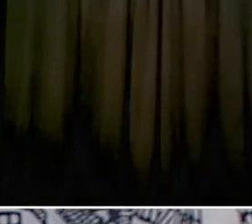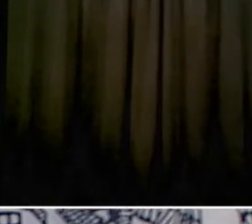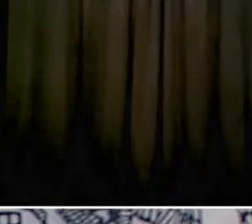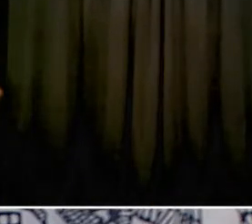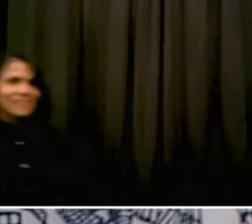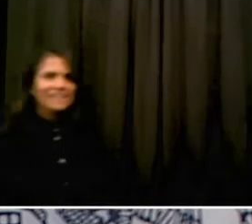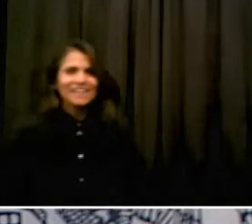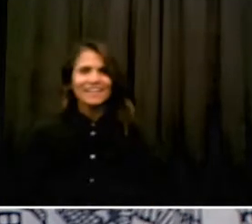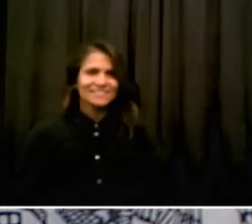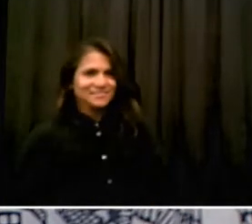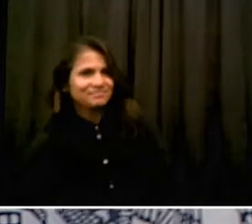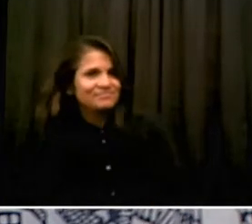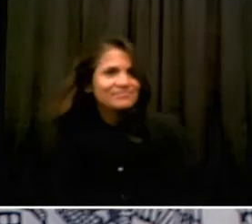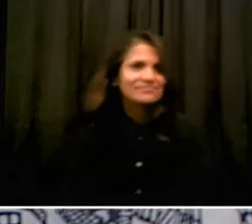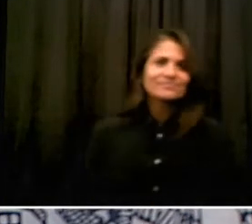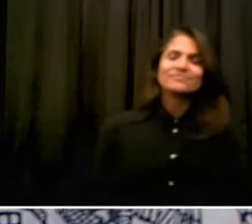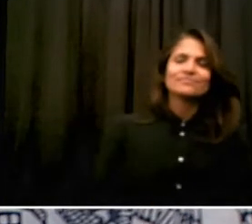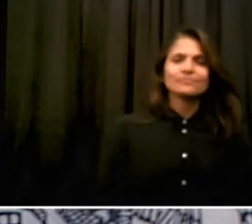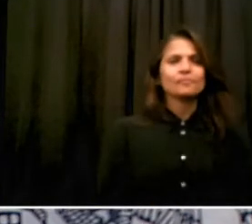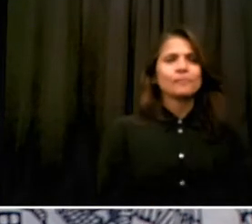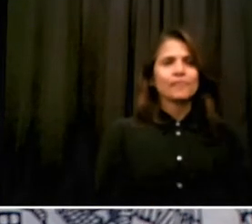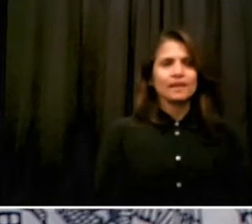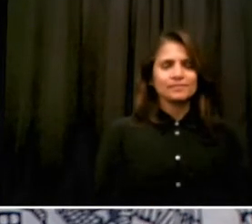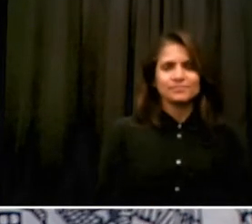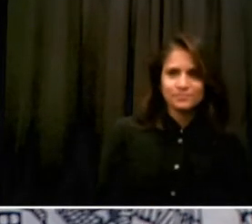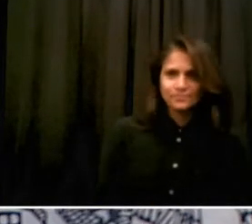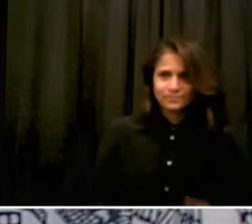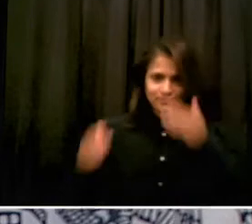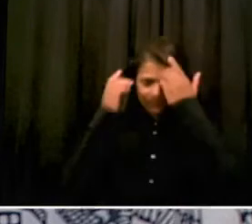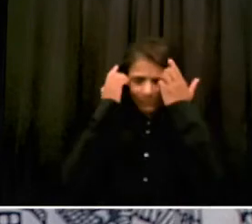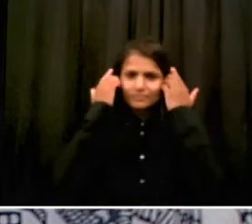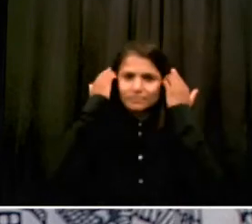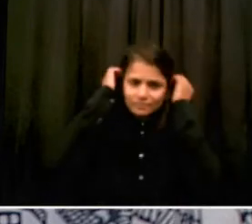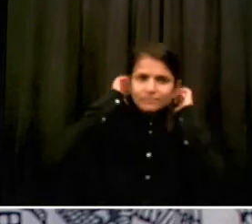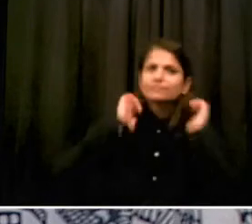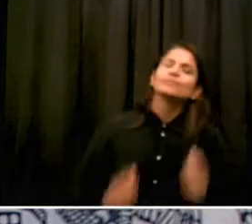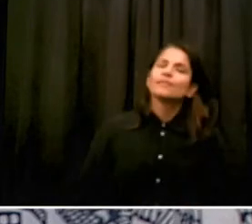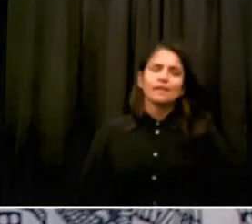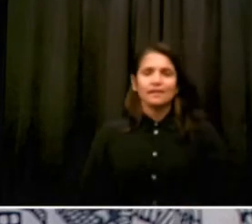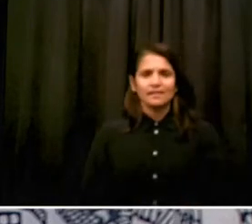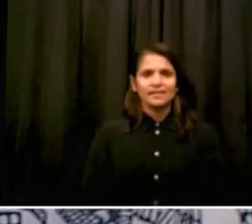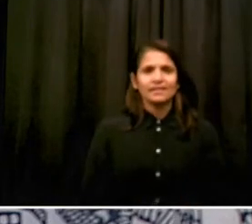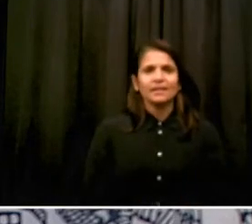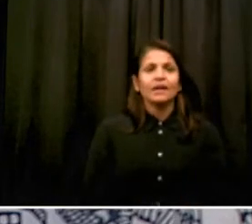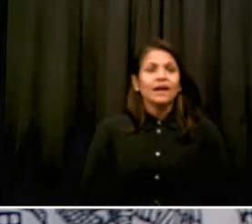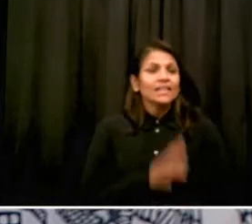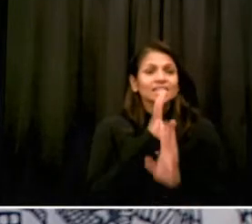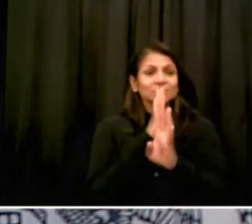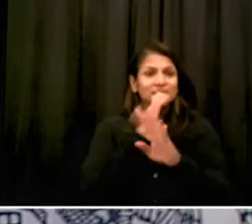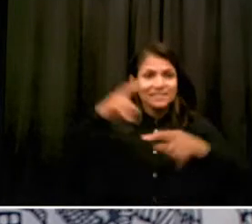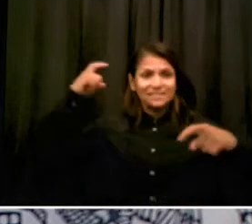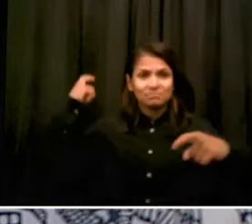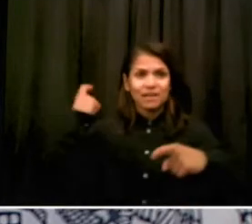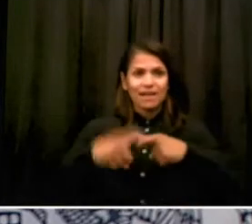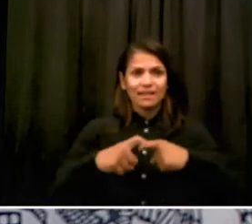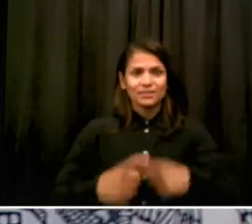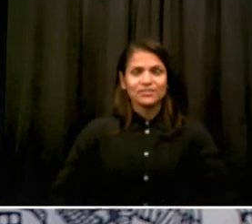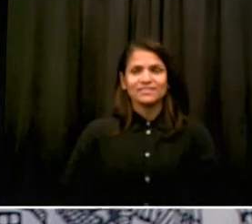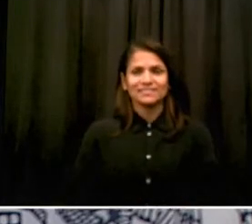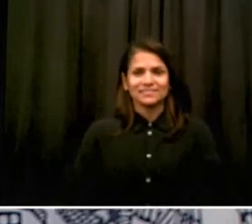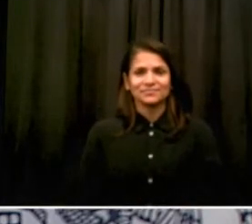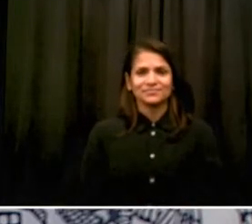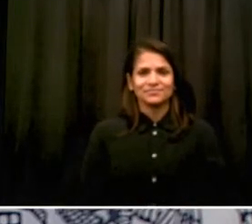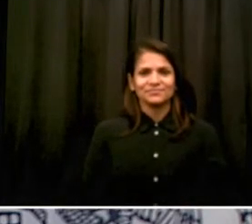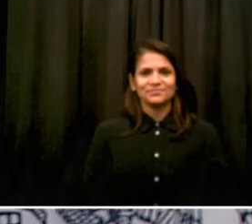los neoyorquinos estén seguros y bien informados. Por eso,